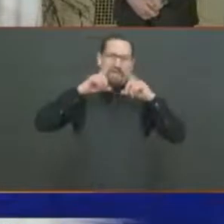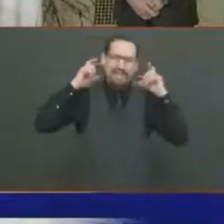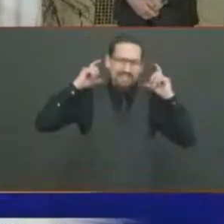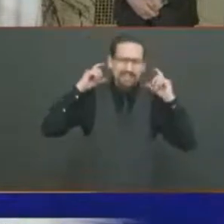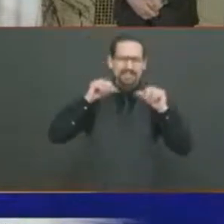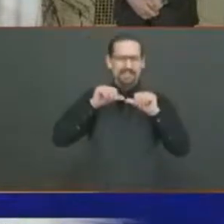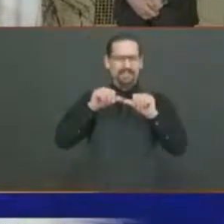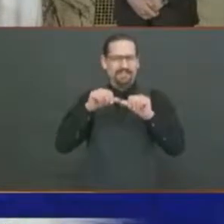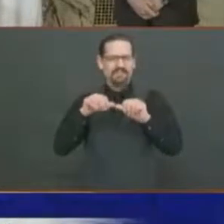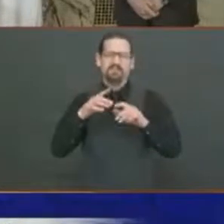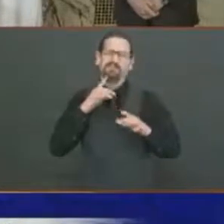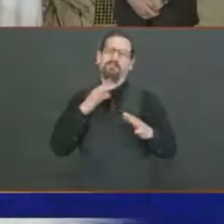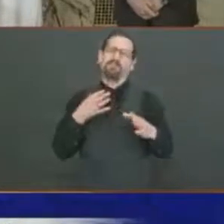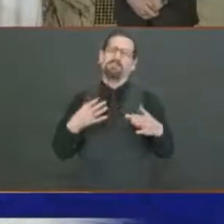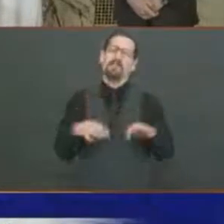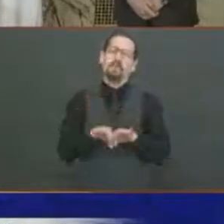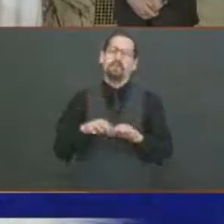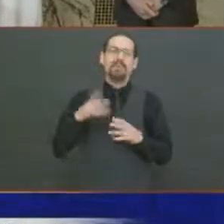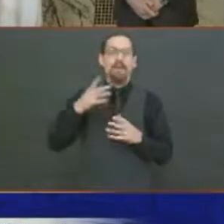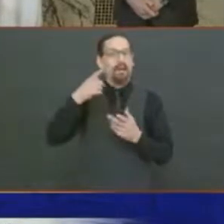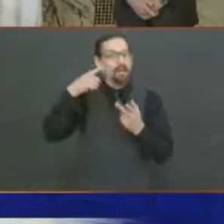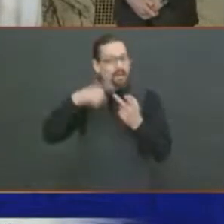thorough environmental cleaning.